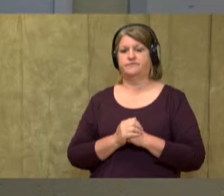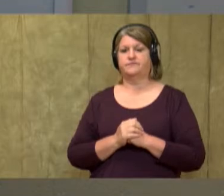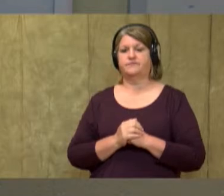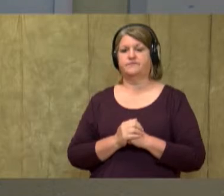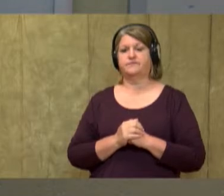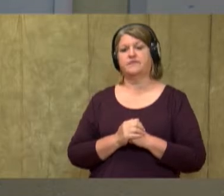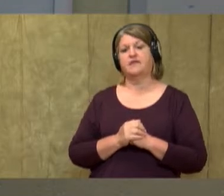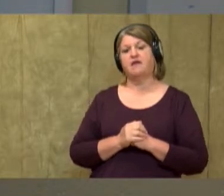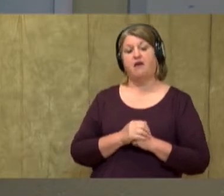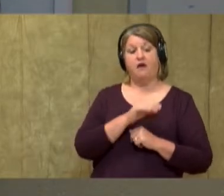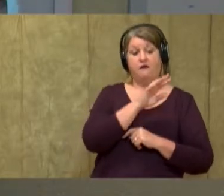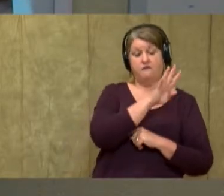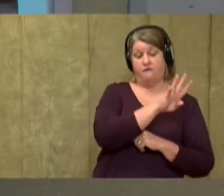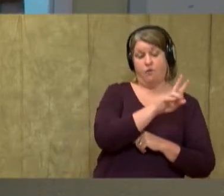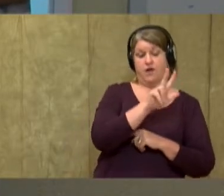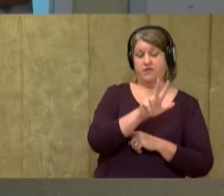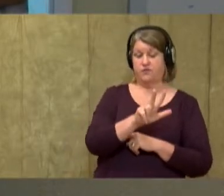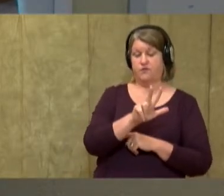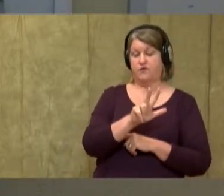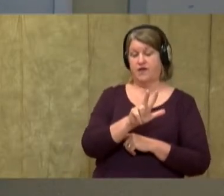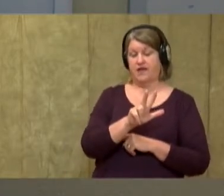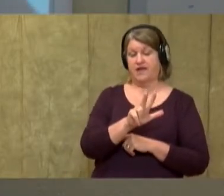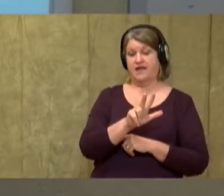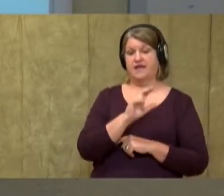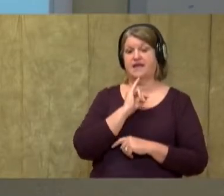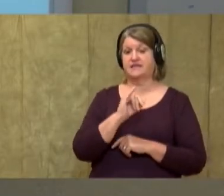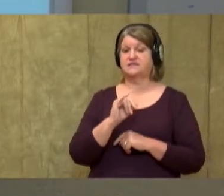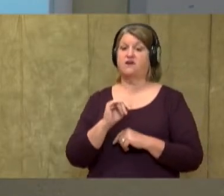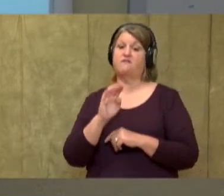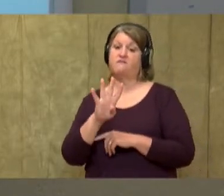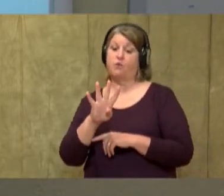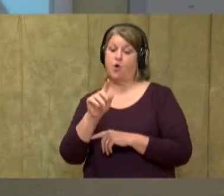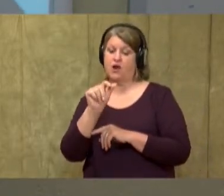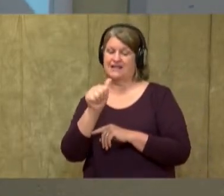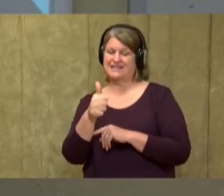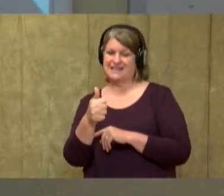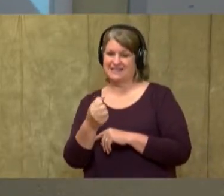So, 43 is 4 tens